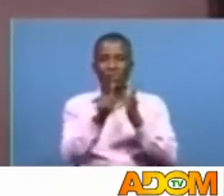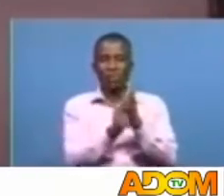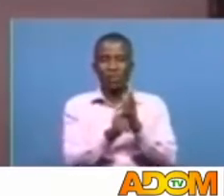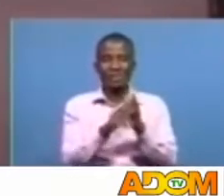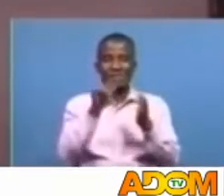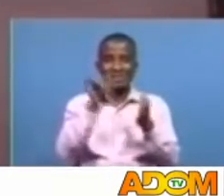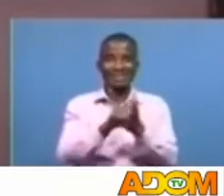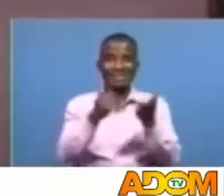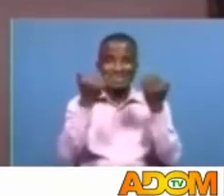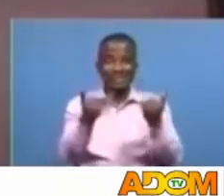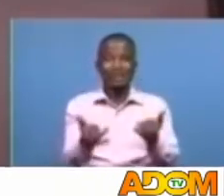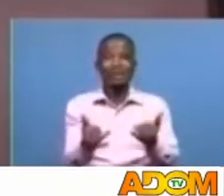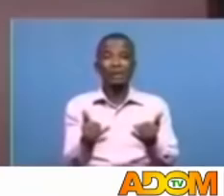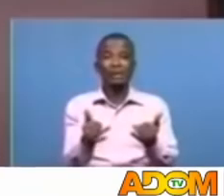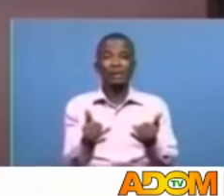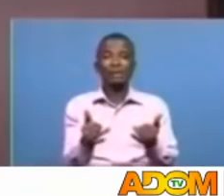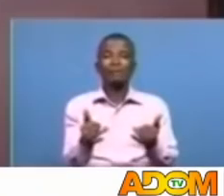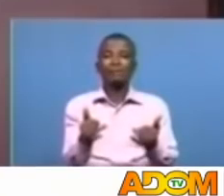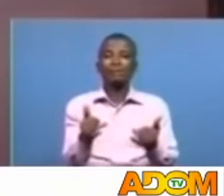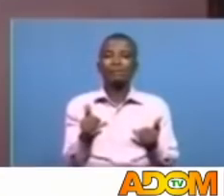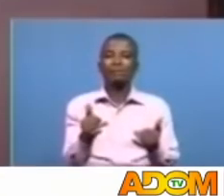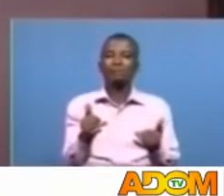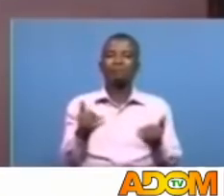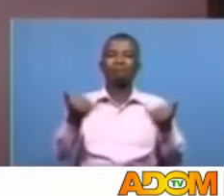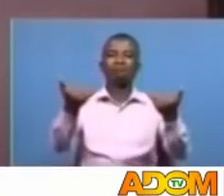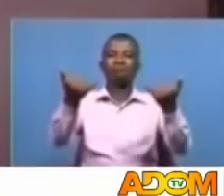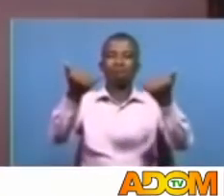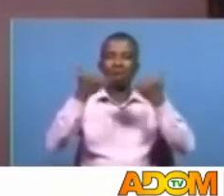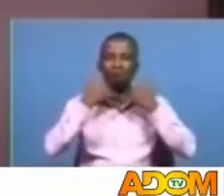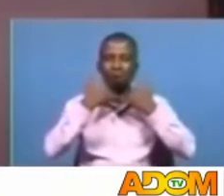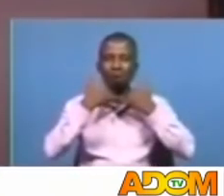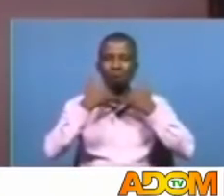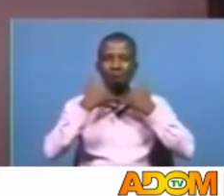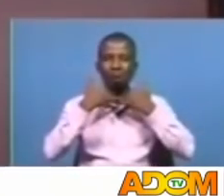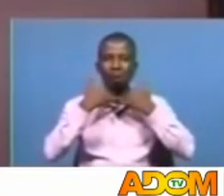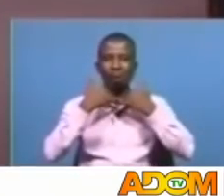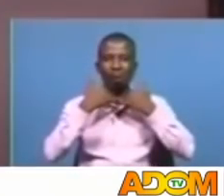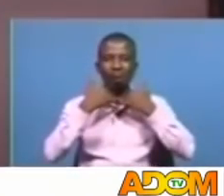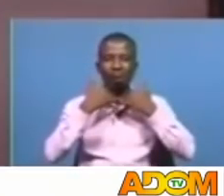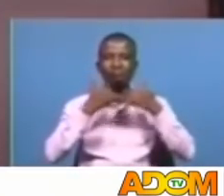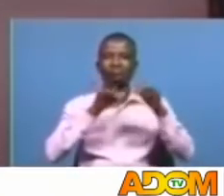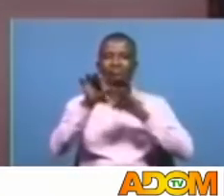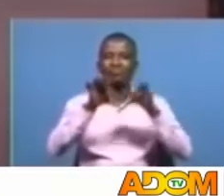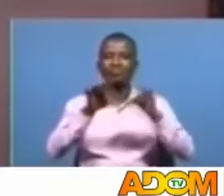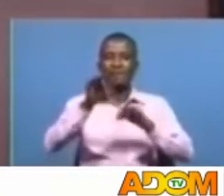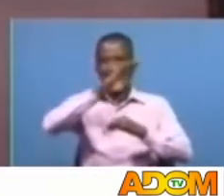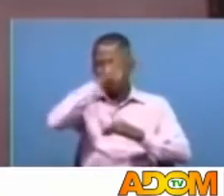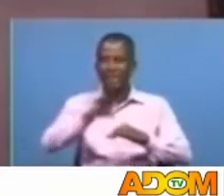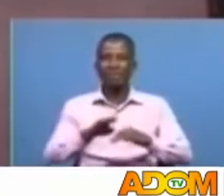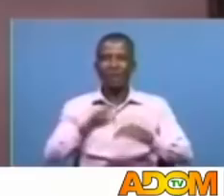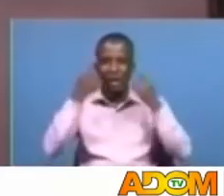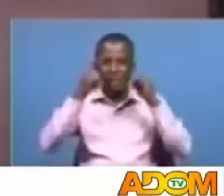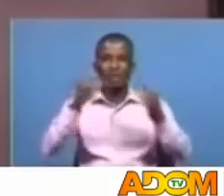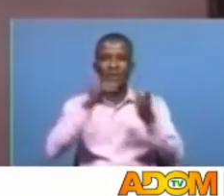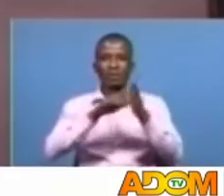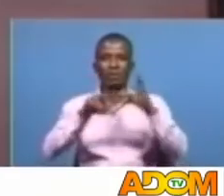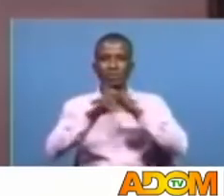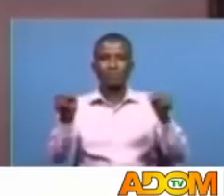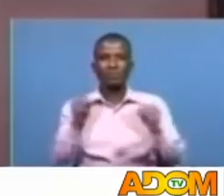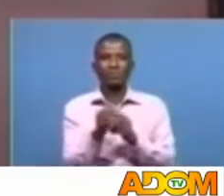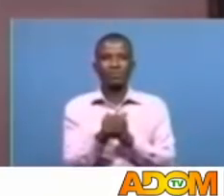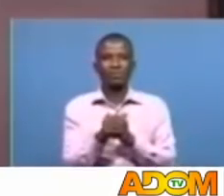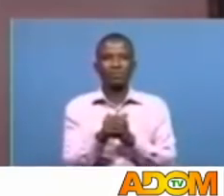situation is totally misconceived and should never have been made by counsel.